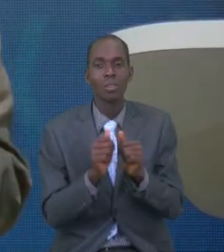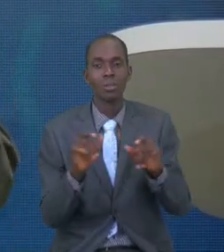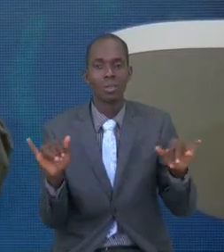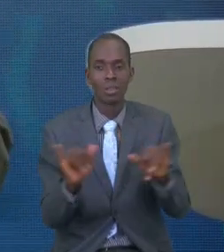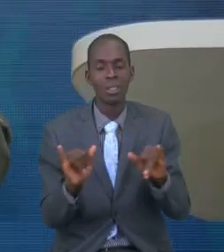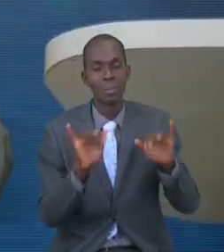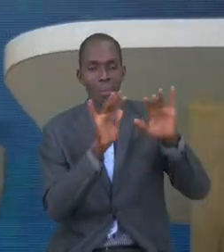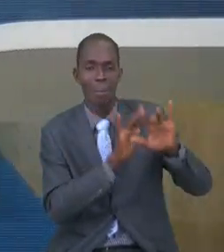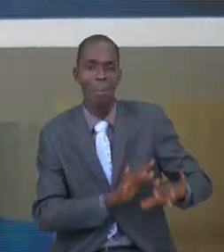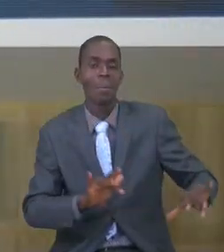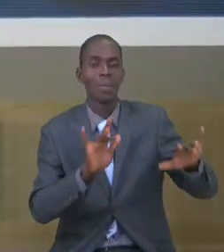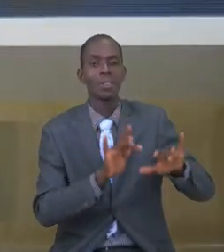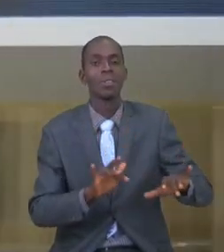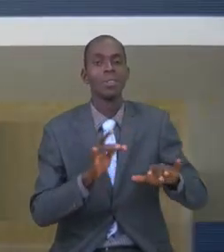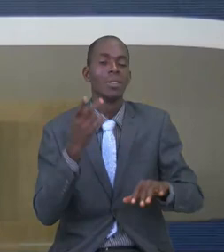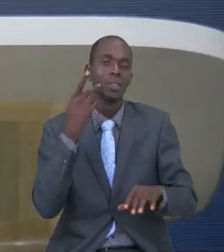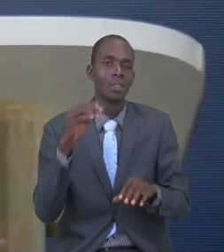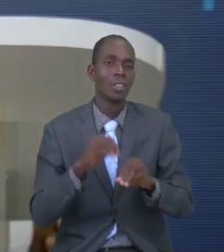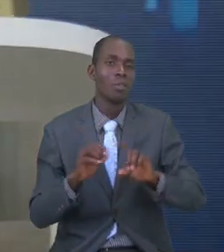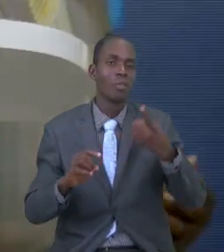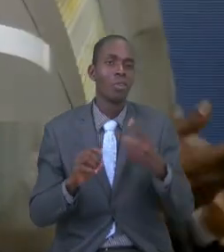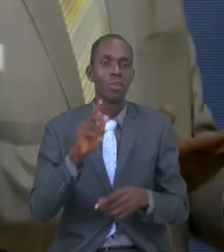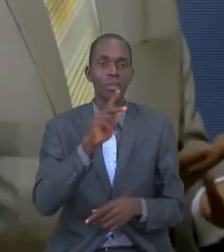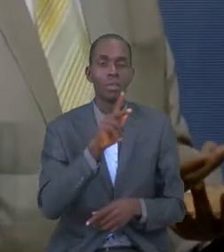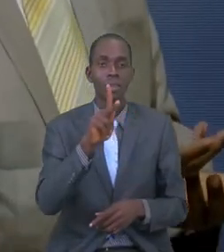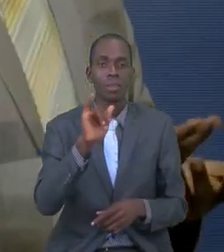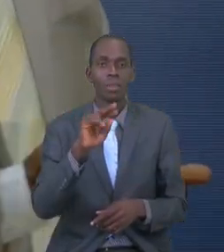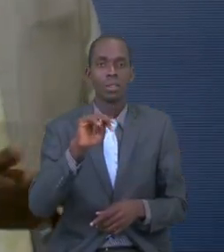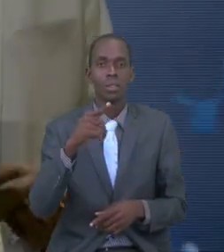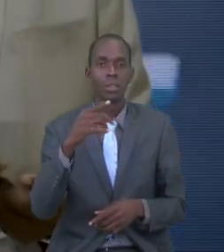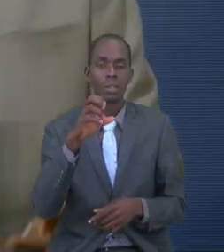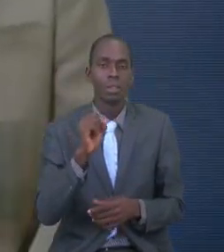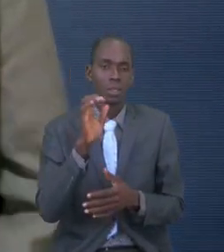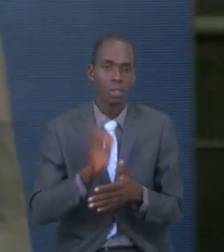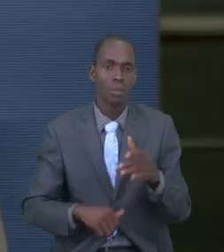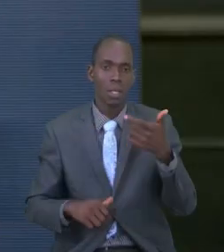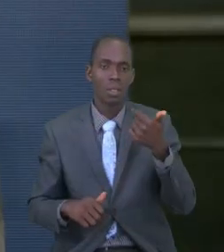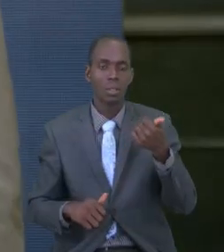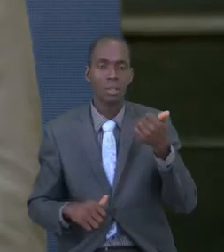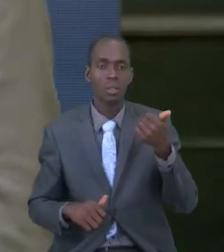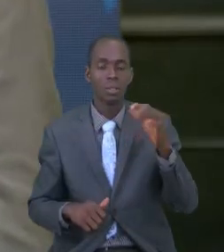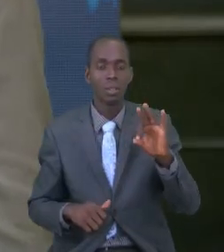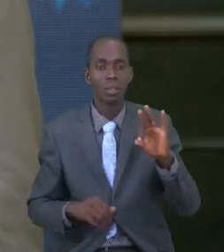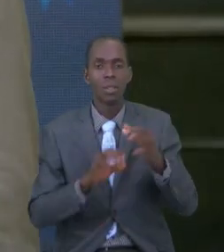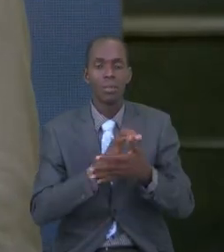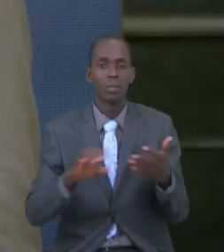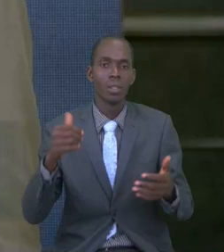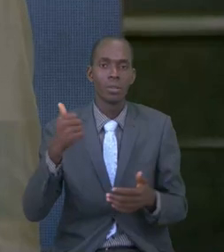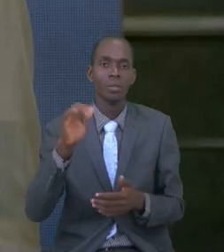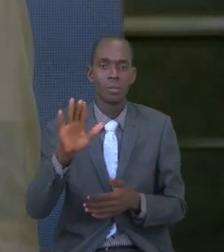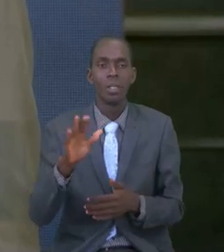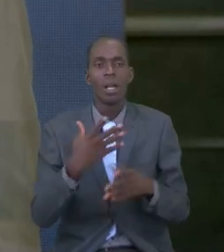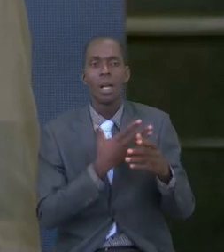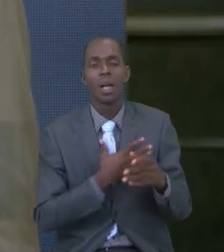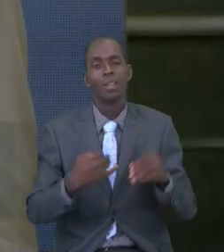We're looking at 1 Kings chapter 19, reading from verse 15. And the Lord said